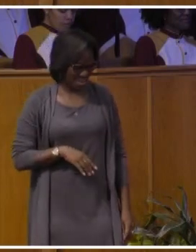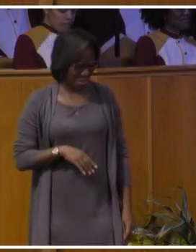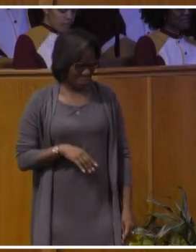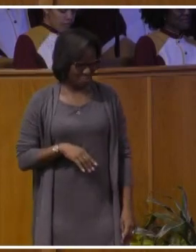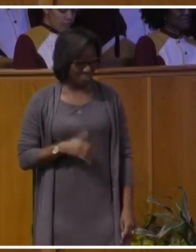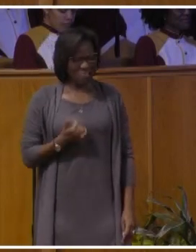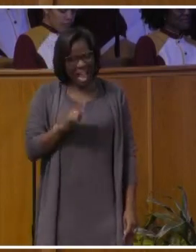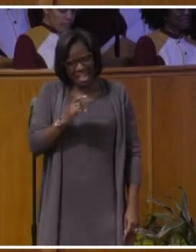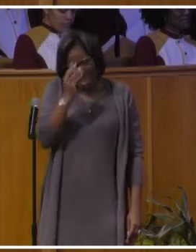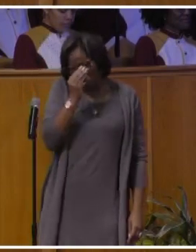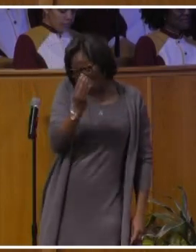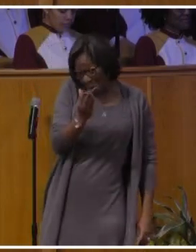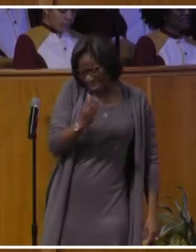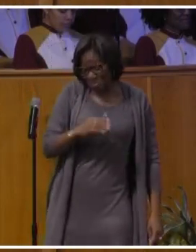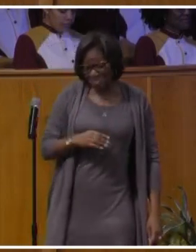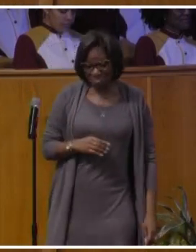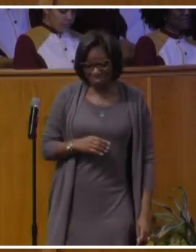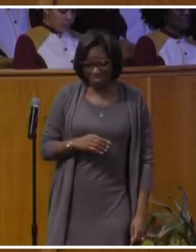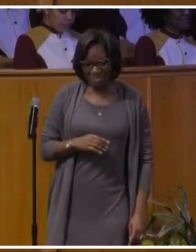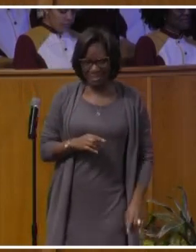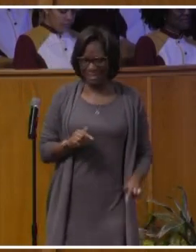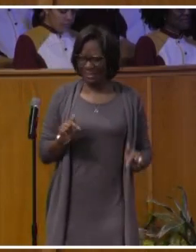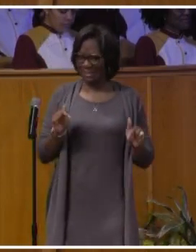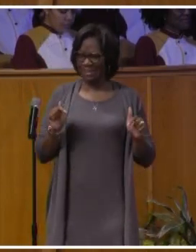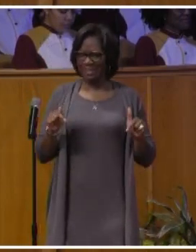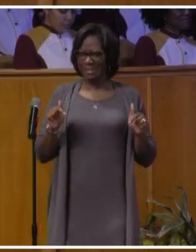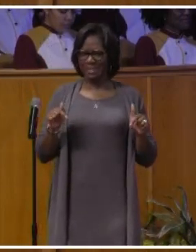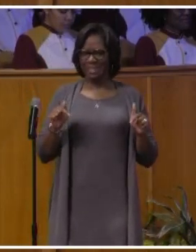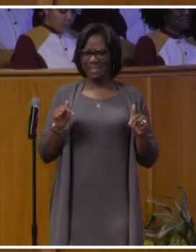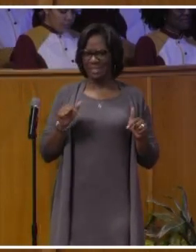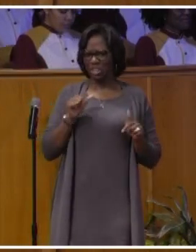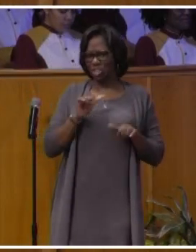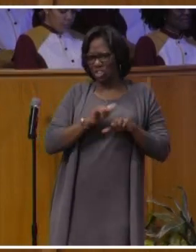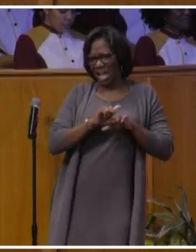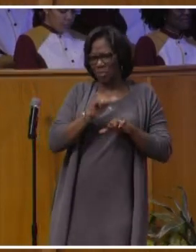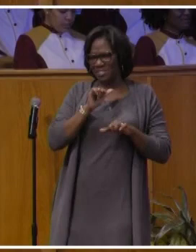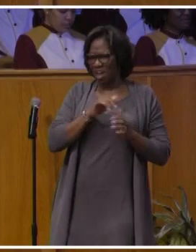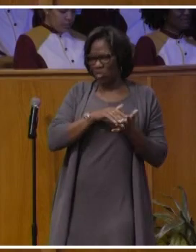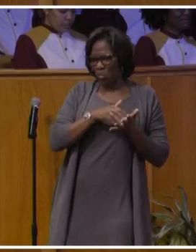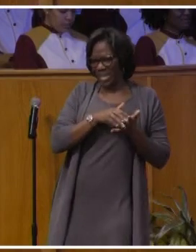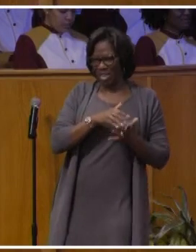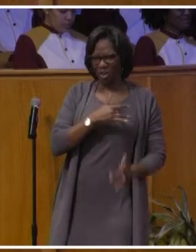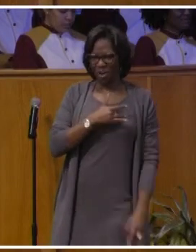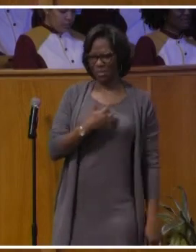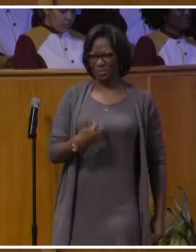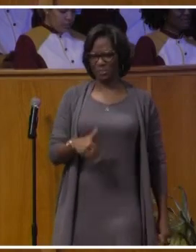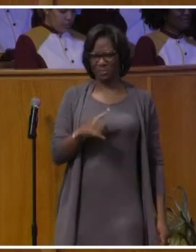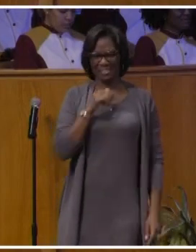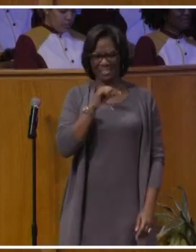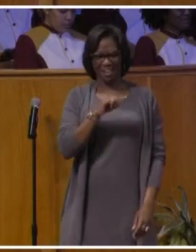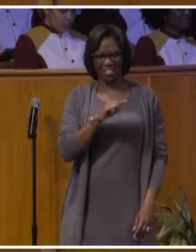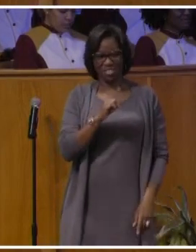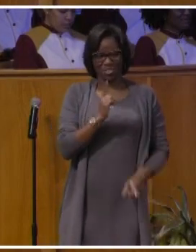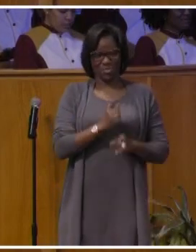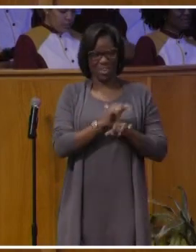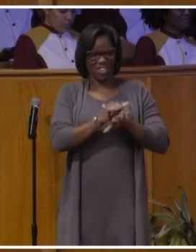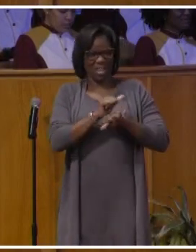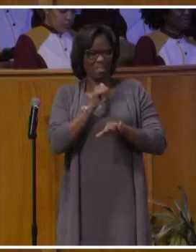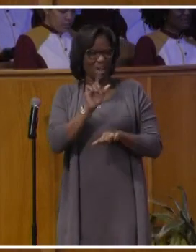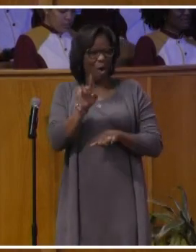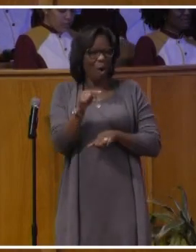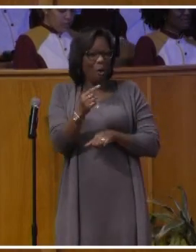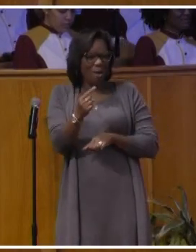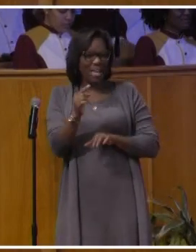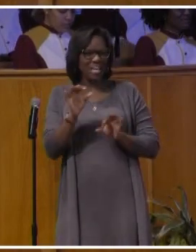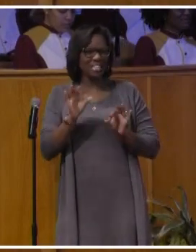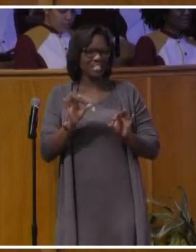I said, I need to let you know, this is not for the faint at heart. That this is not